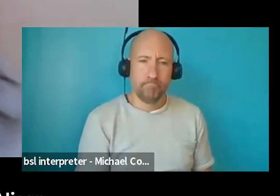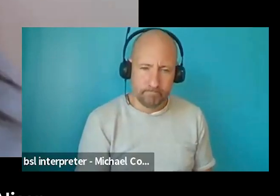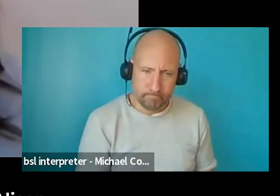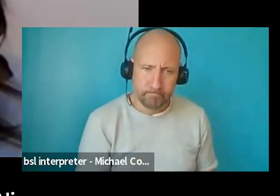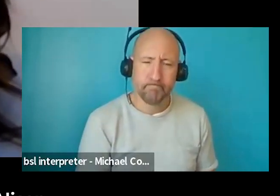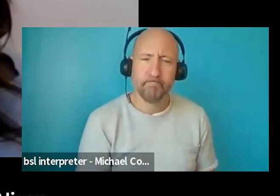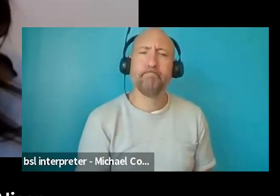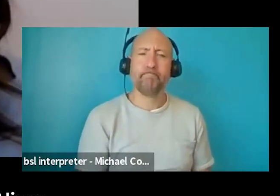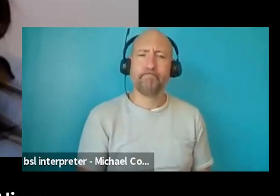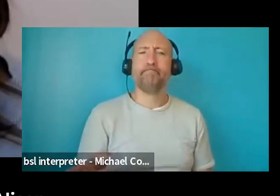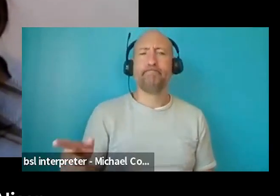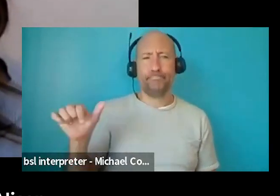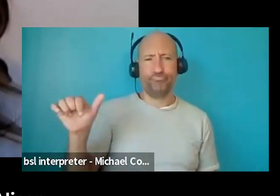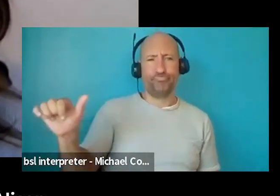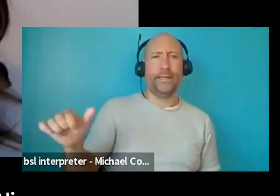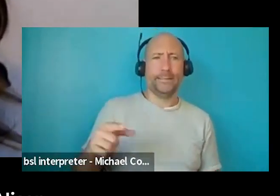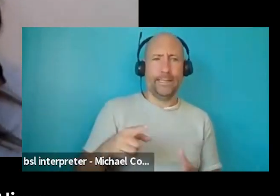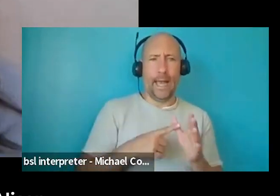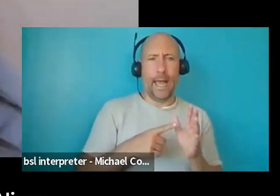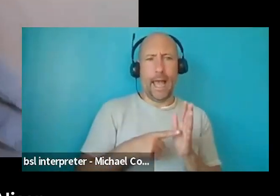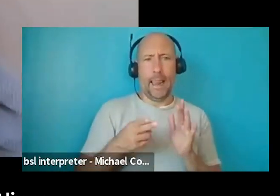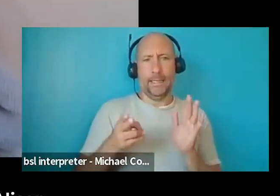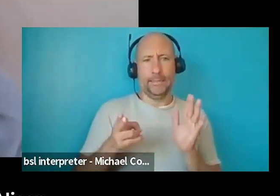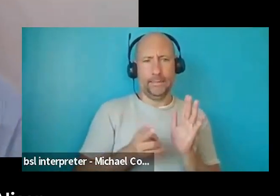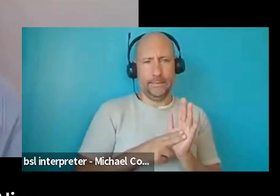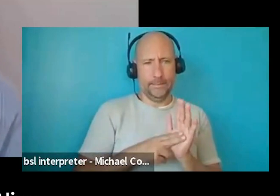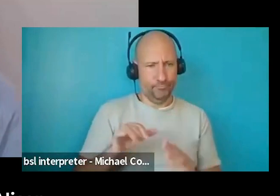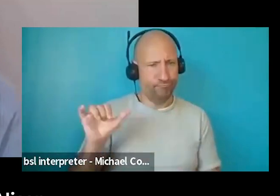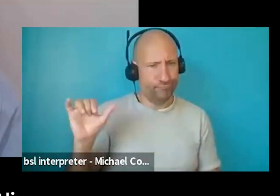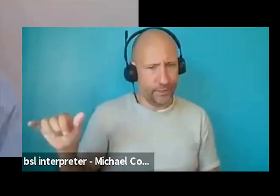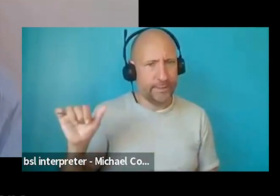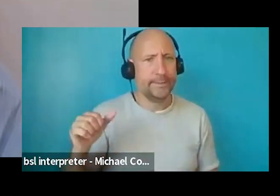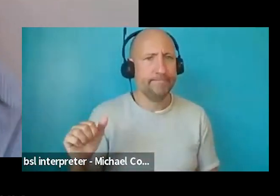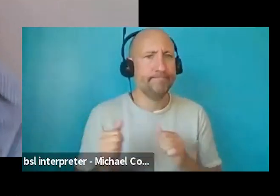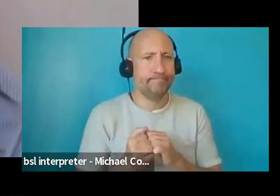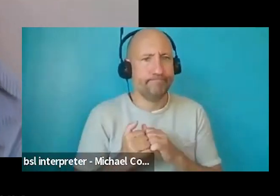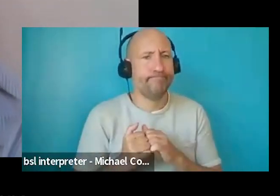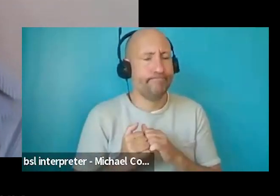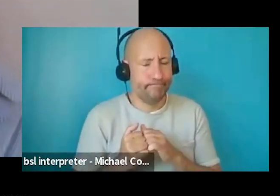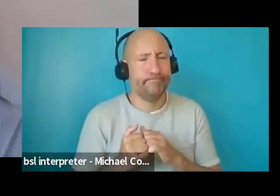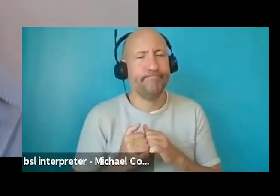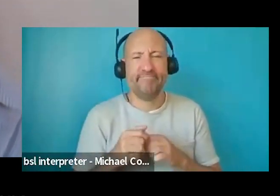I agree entirely with Alison.